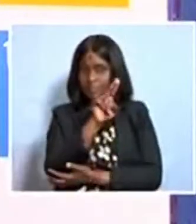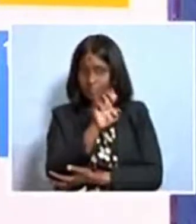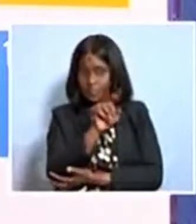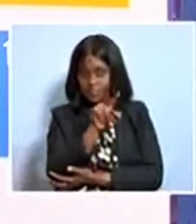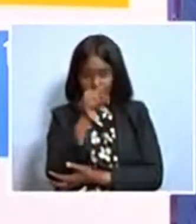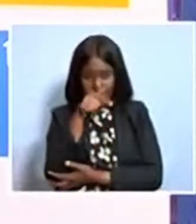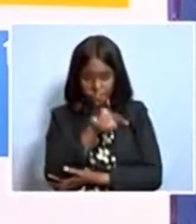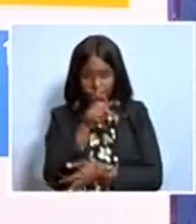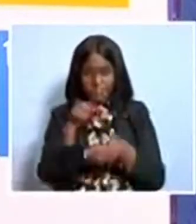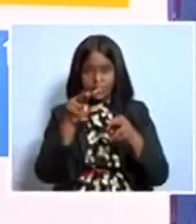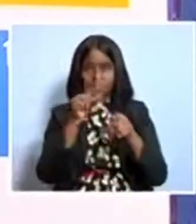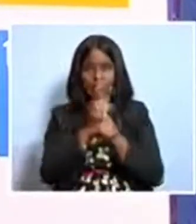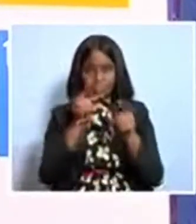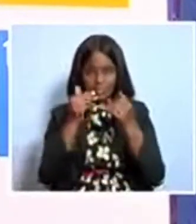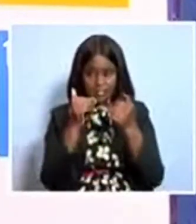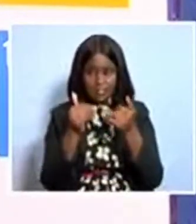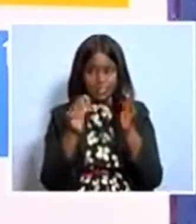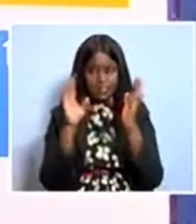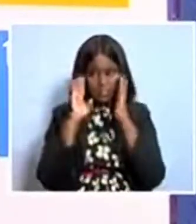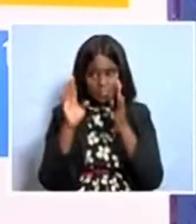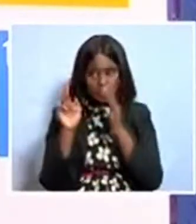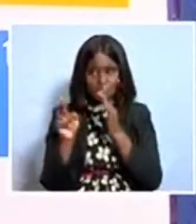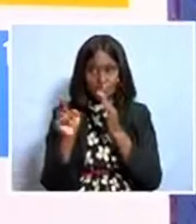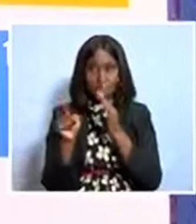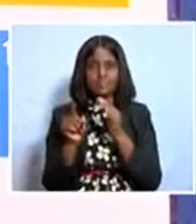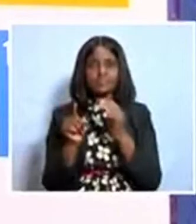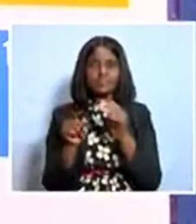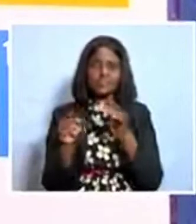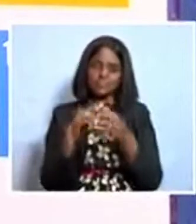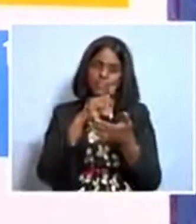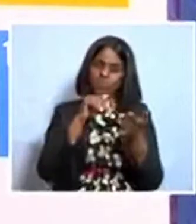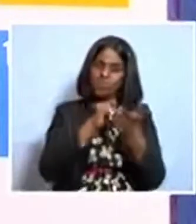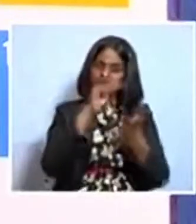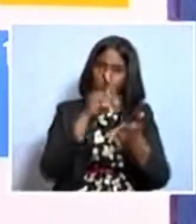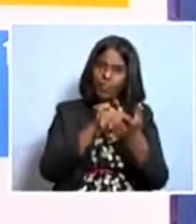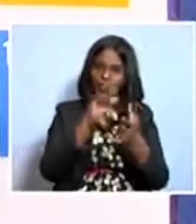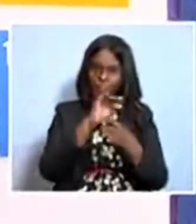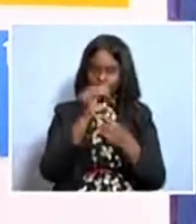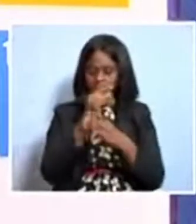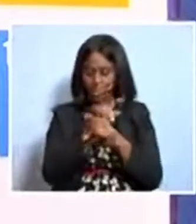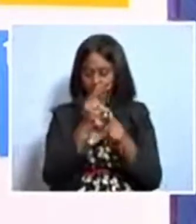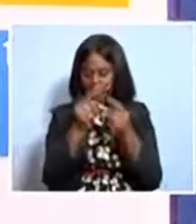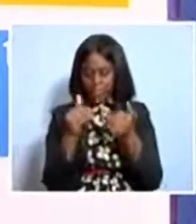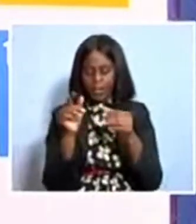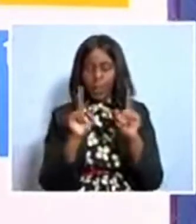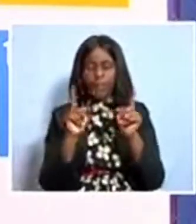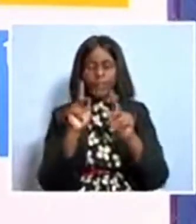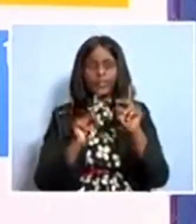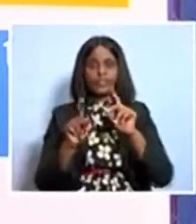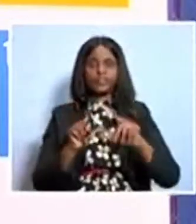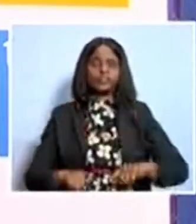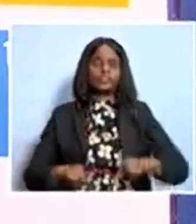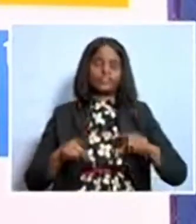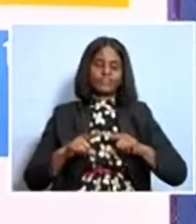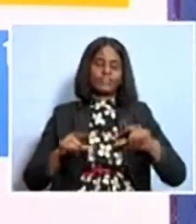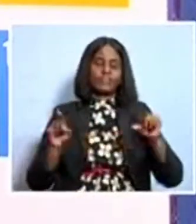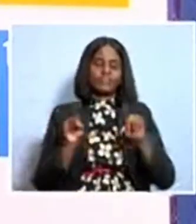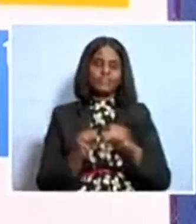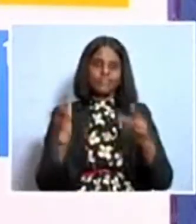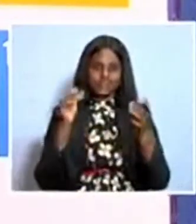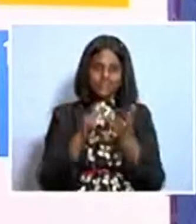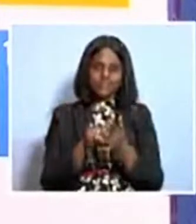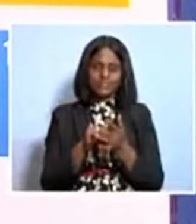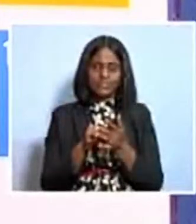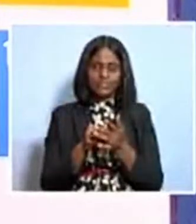Is it just taking to production? Is it taking to production centers? Or just where people are living? And